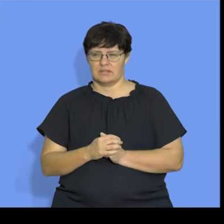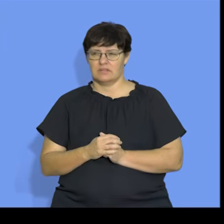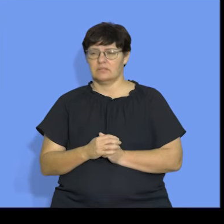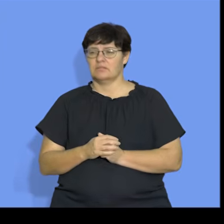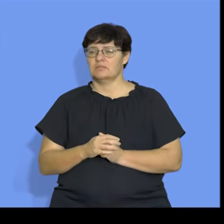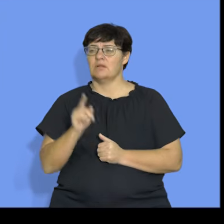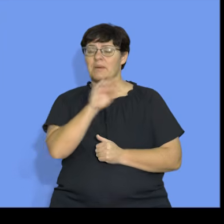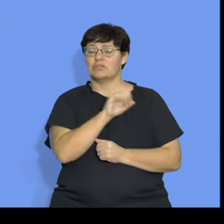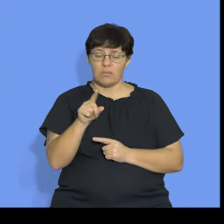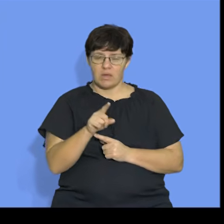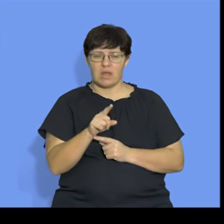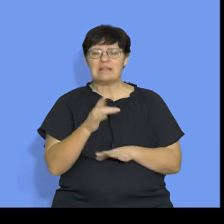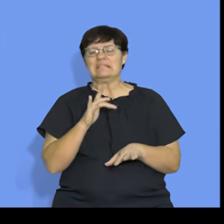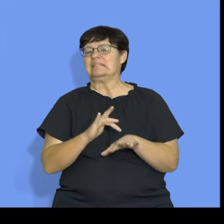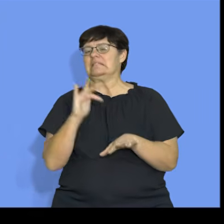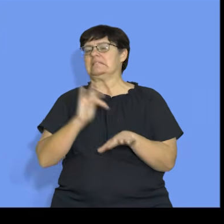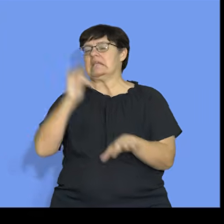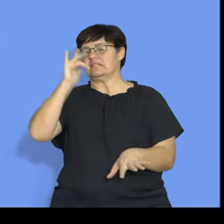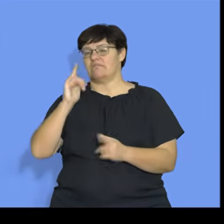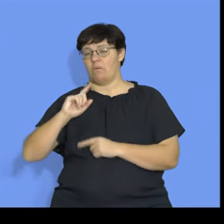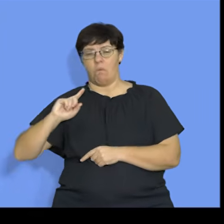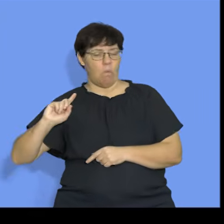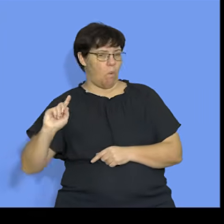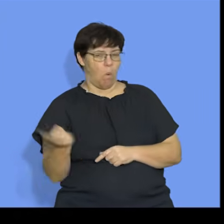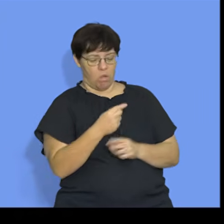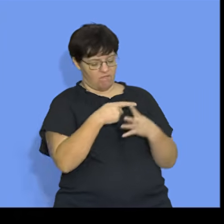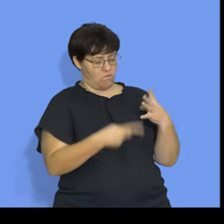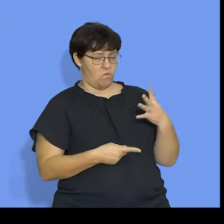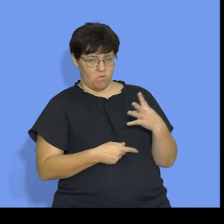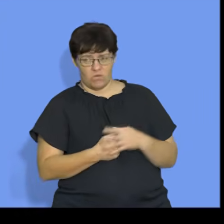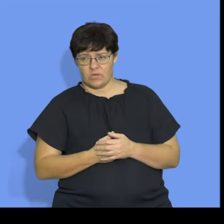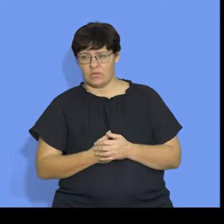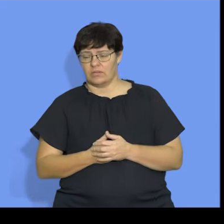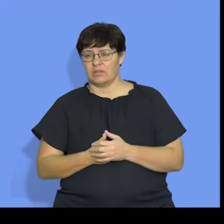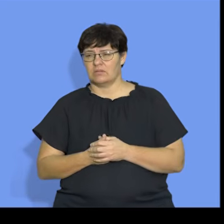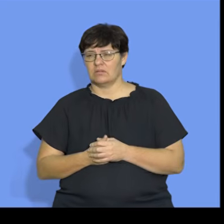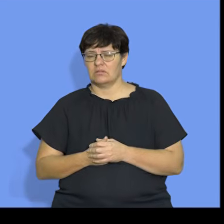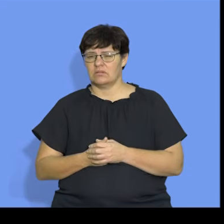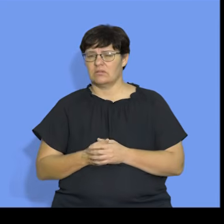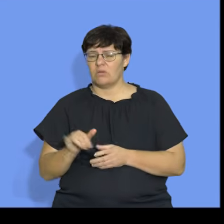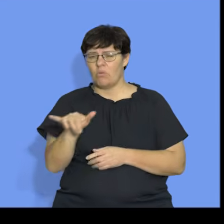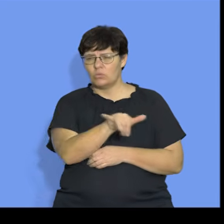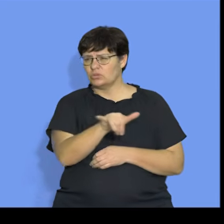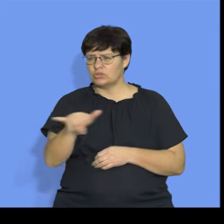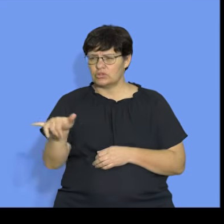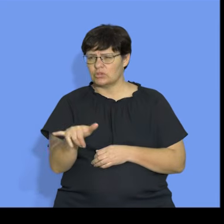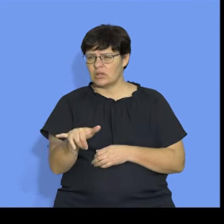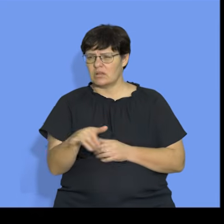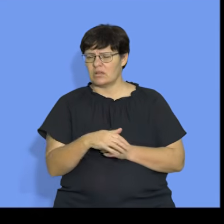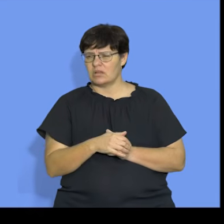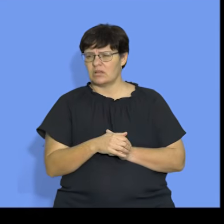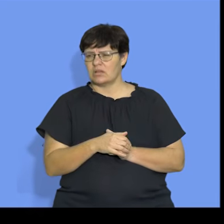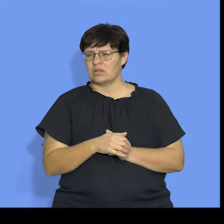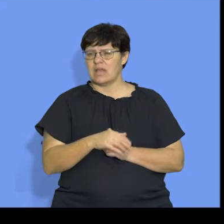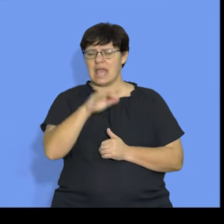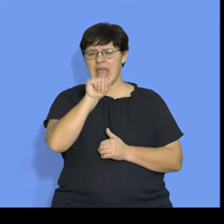bacterium was sensitive to all 4 antibiotics? In other words, which one did which A, B,